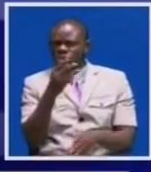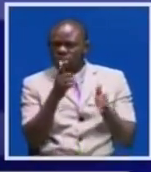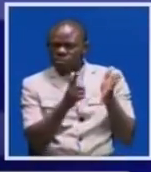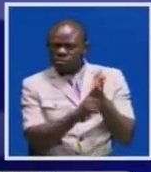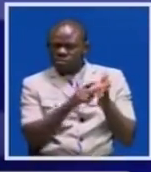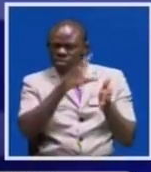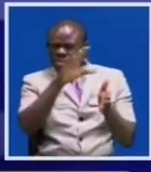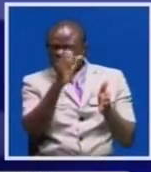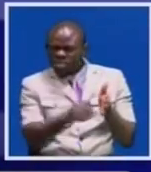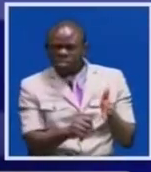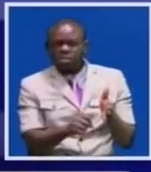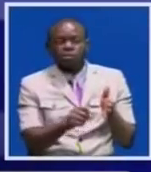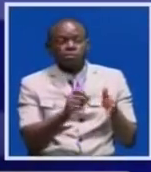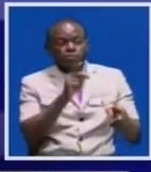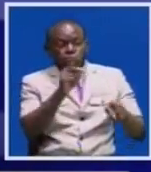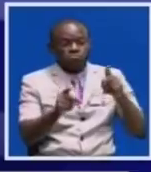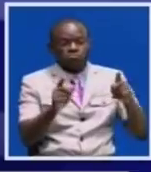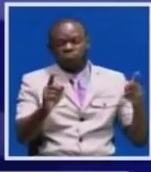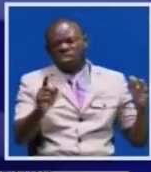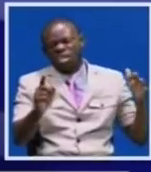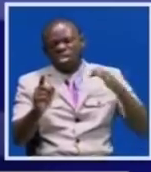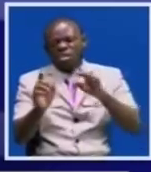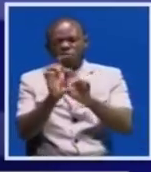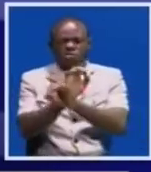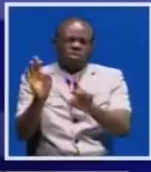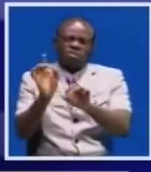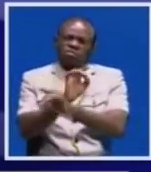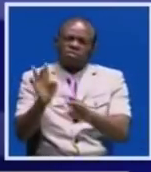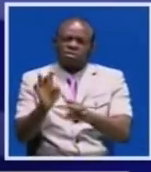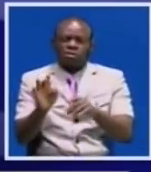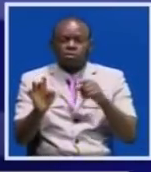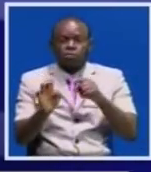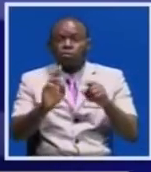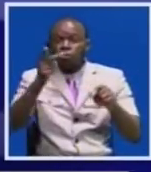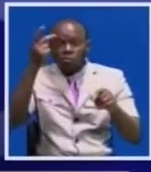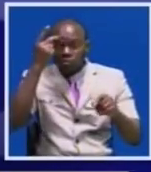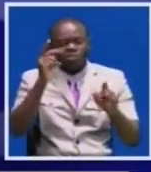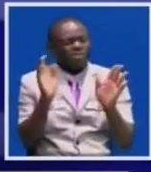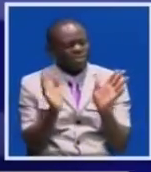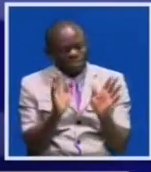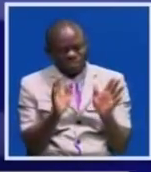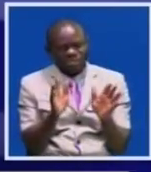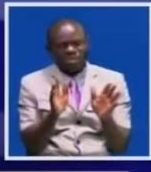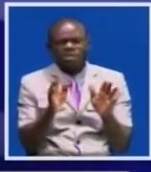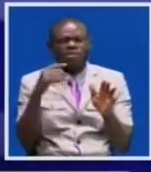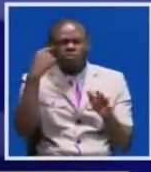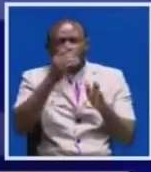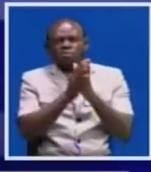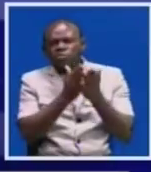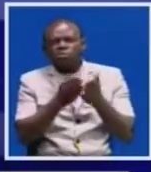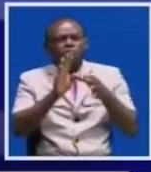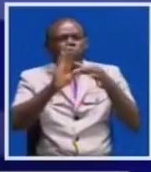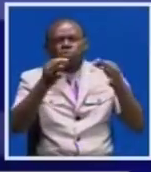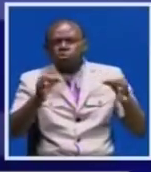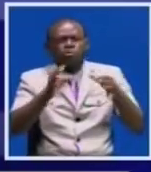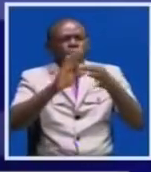township were not politically motivated, and versions of stories circulating on social media